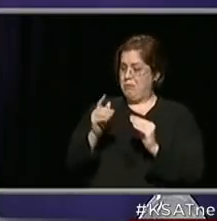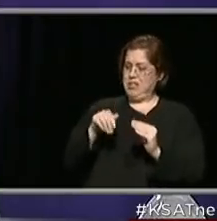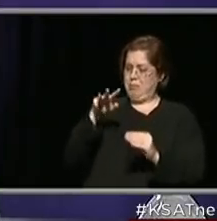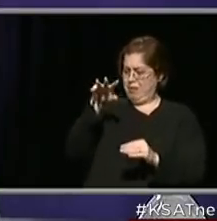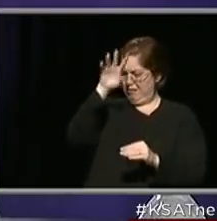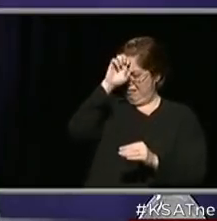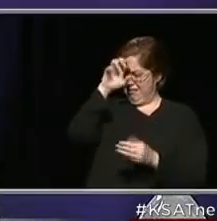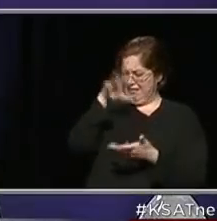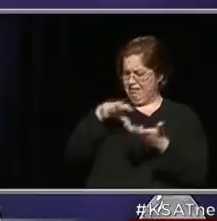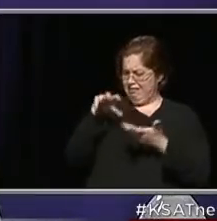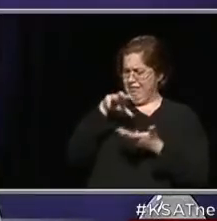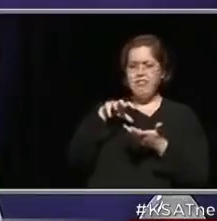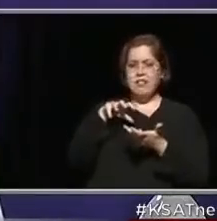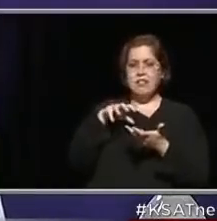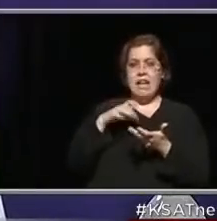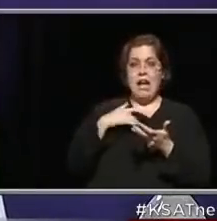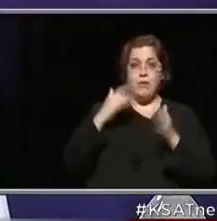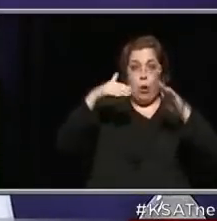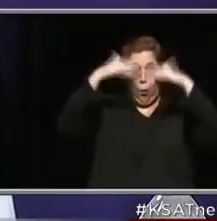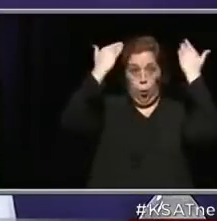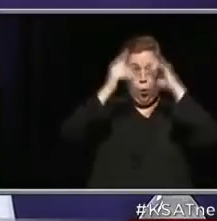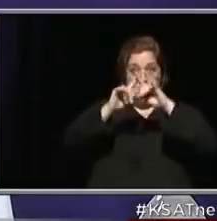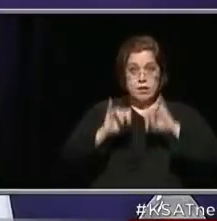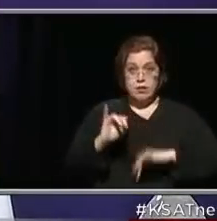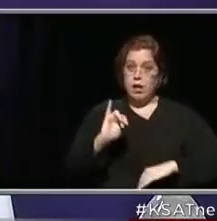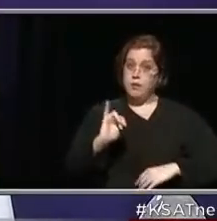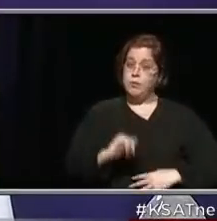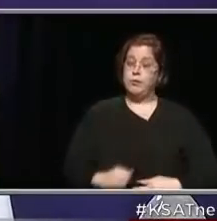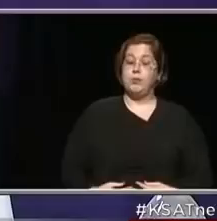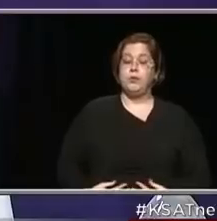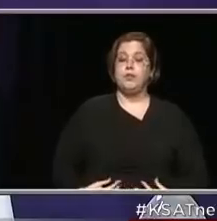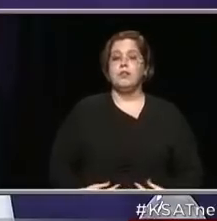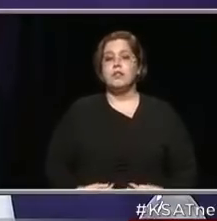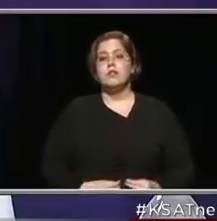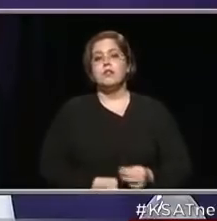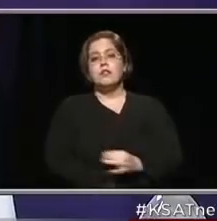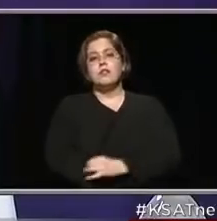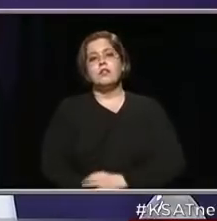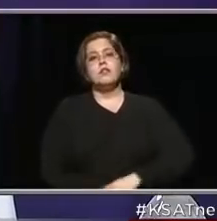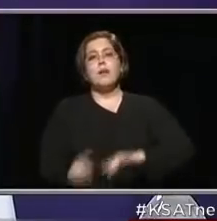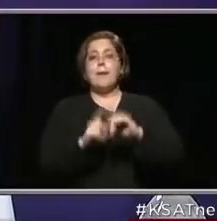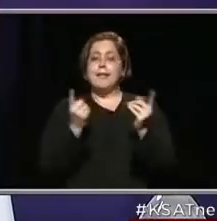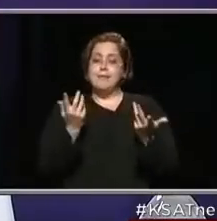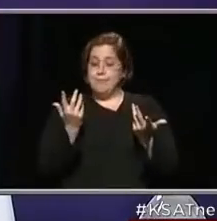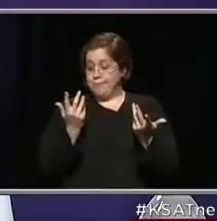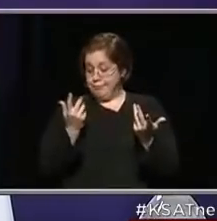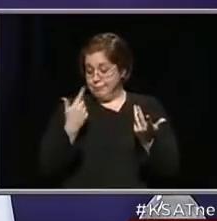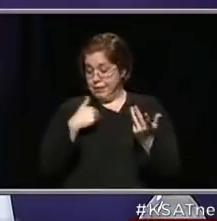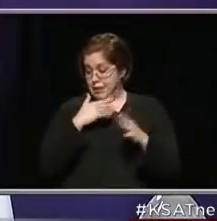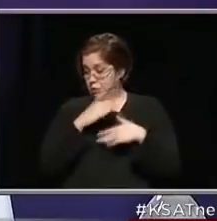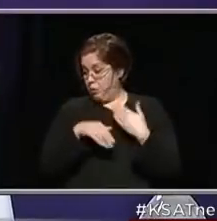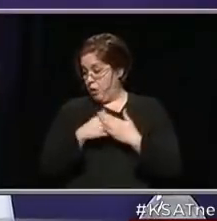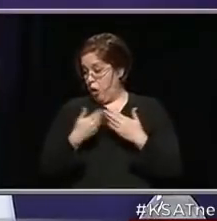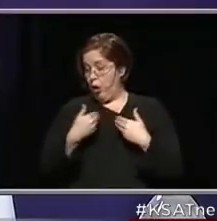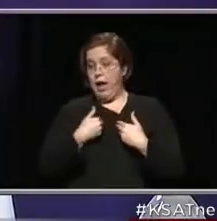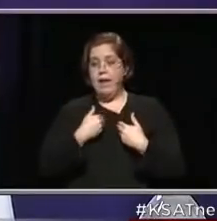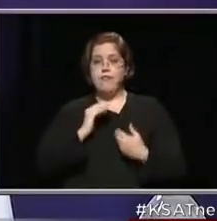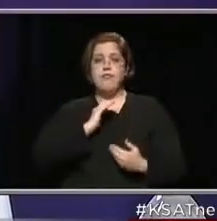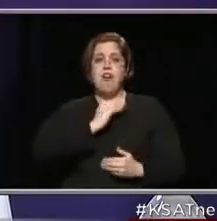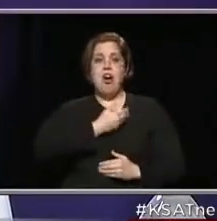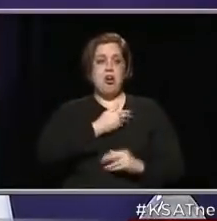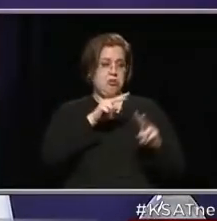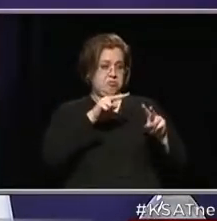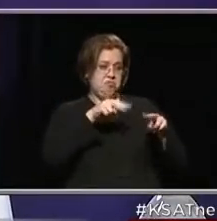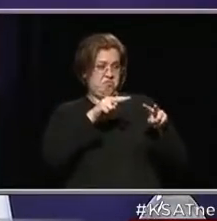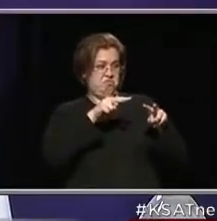confusing and overwhelming to you. But I guess we all have our own prejudices